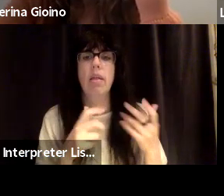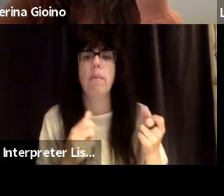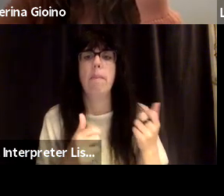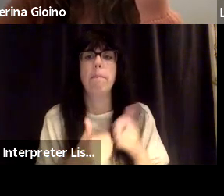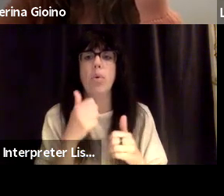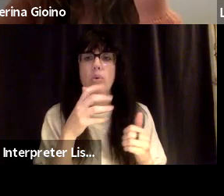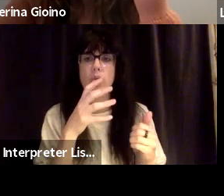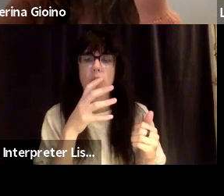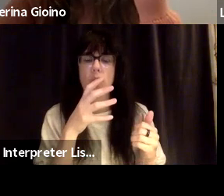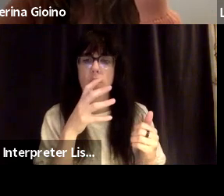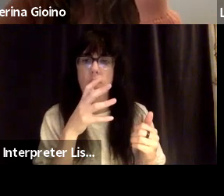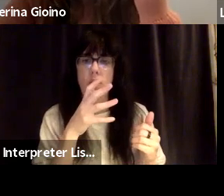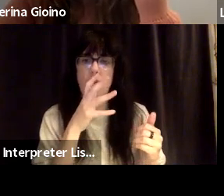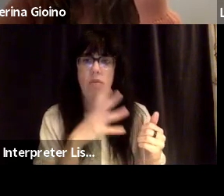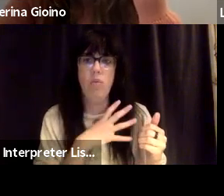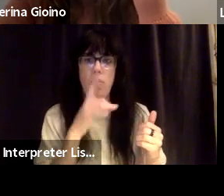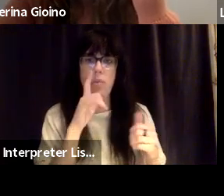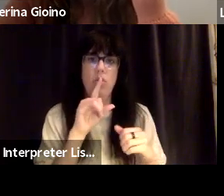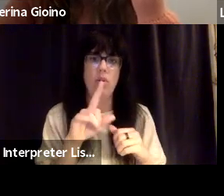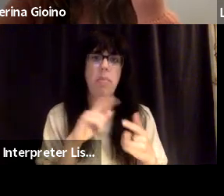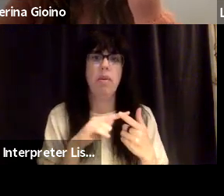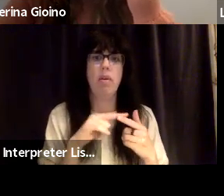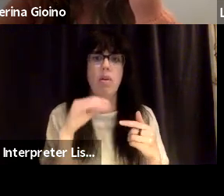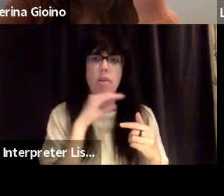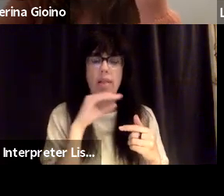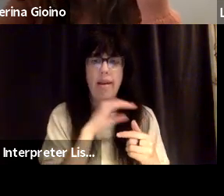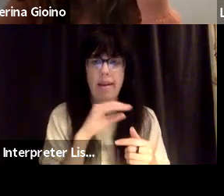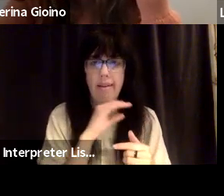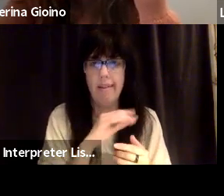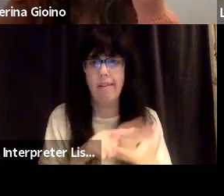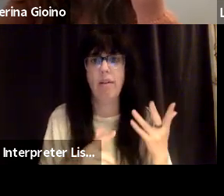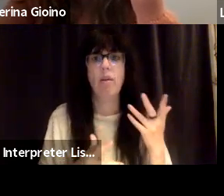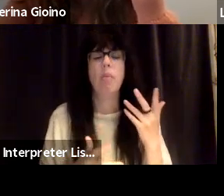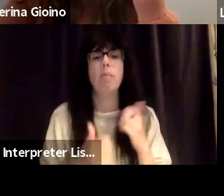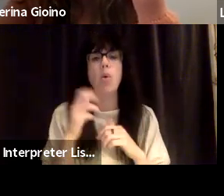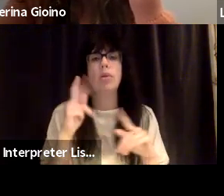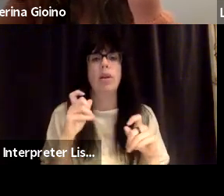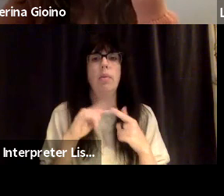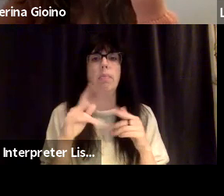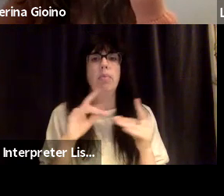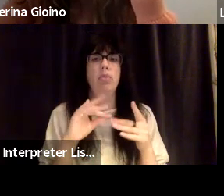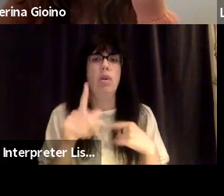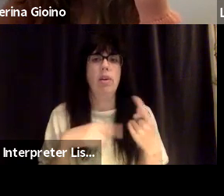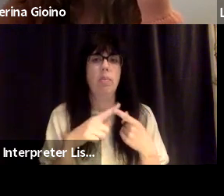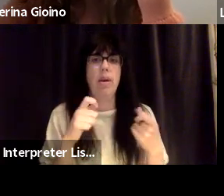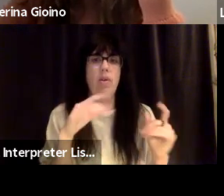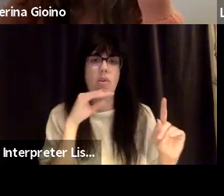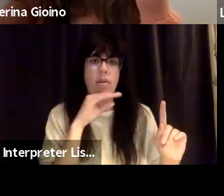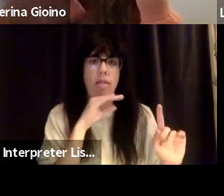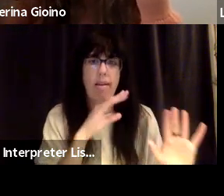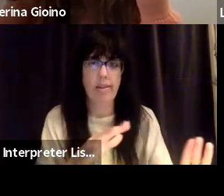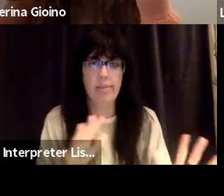forward about these things are lying, which is not true at all. 2% of all people who come forward about any crime are liars. So don't ever perpetuate that kind of